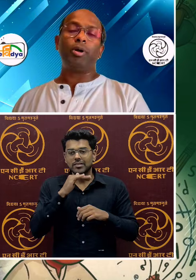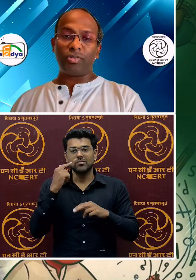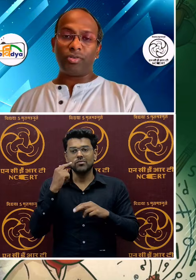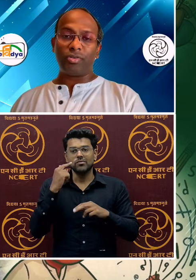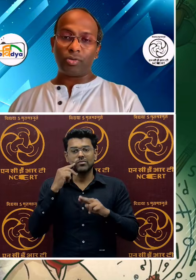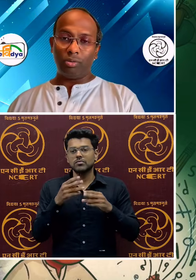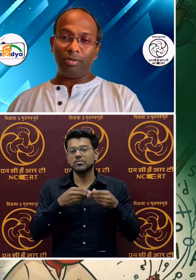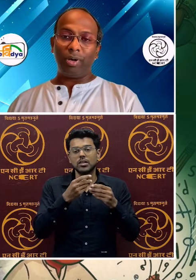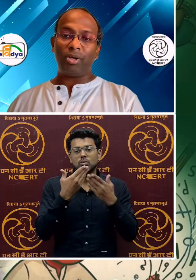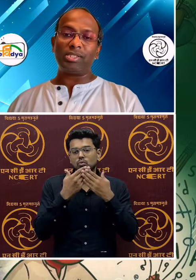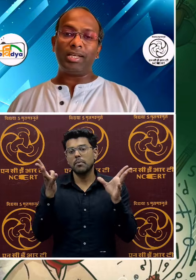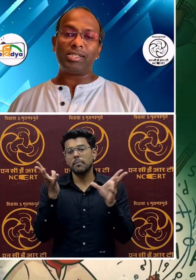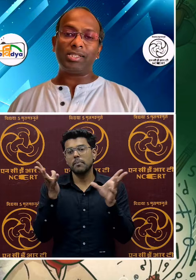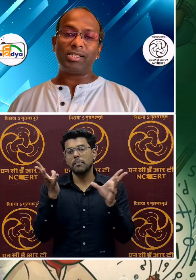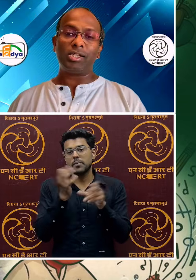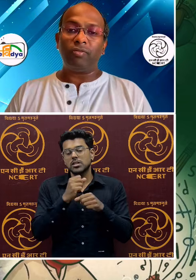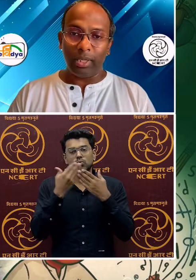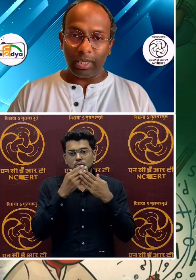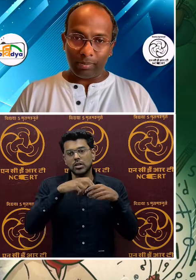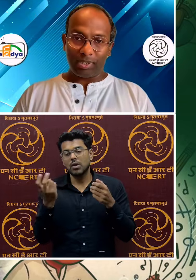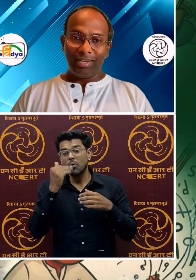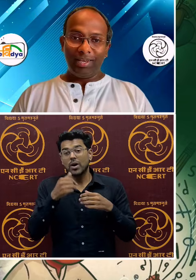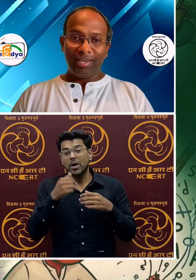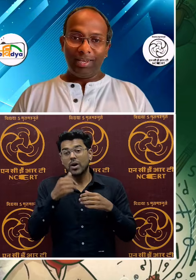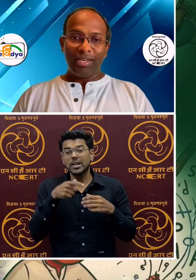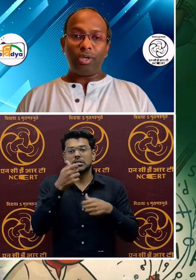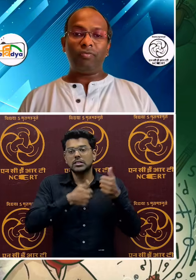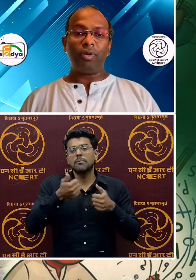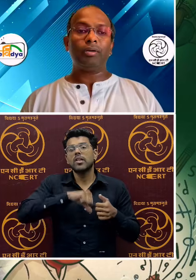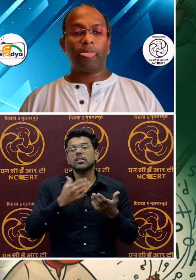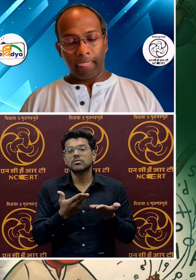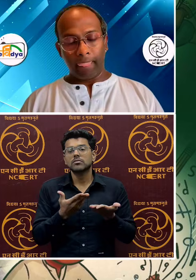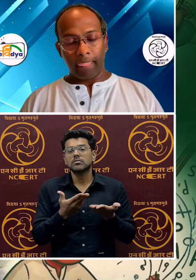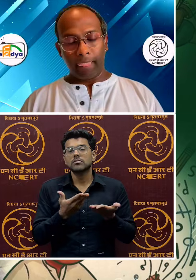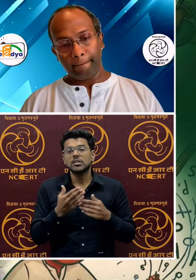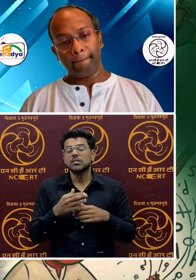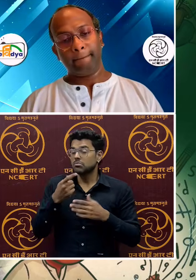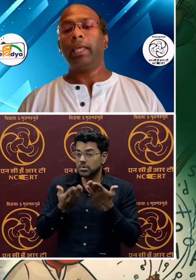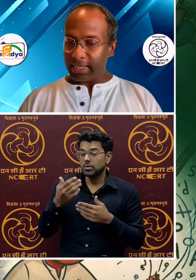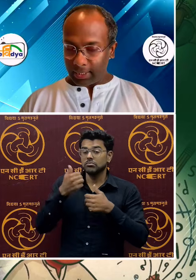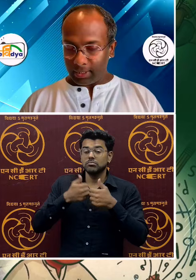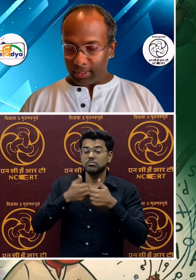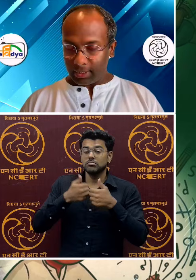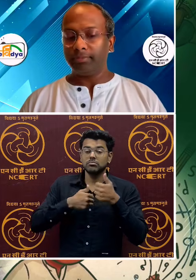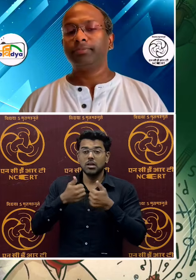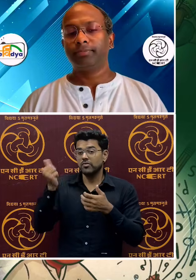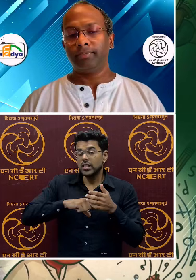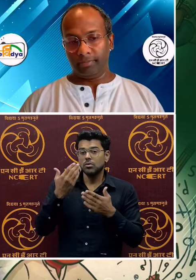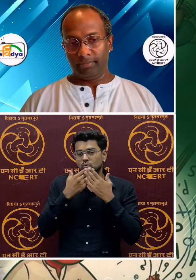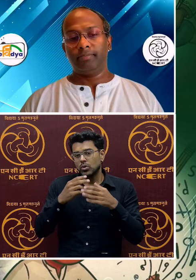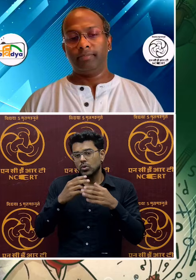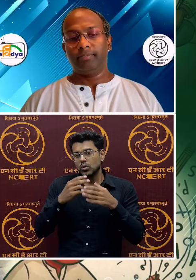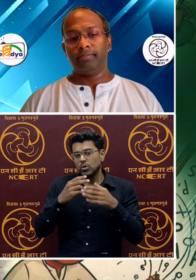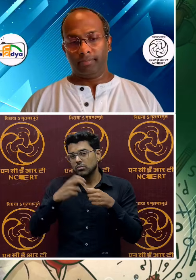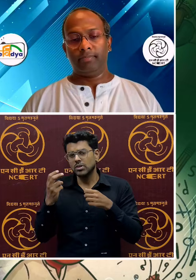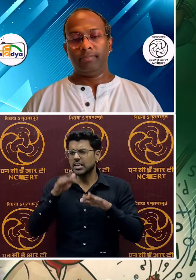will be dropped out of school. Why? Because the child is not performing in exams. Yeah, so there will So be more dropouts eventually, because there